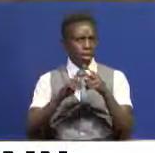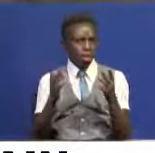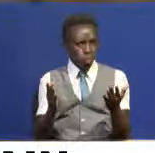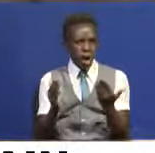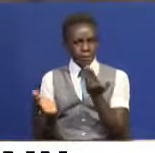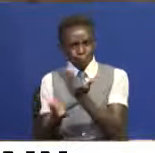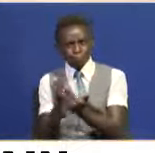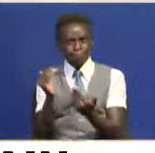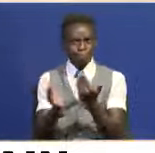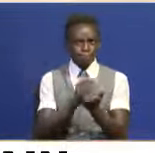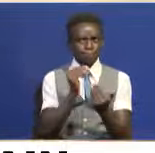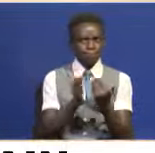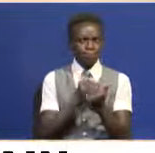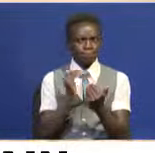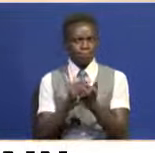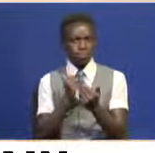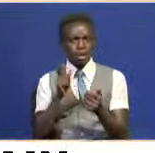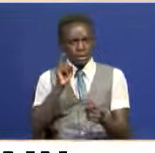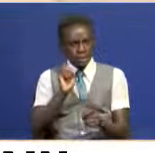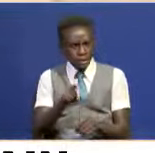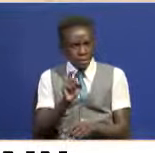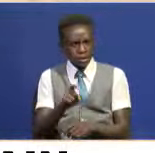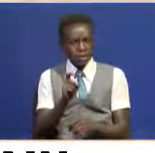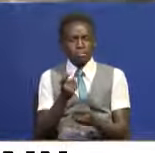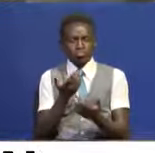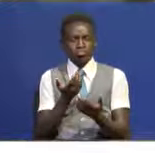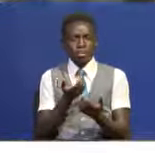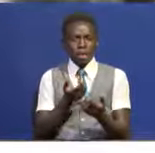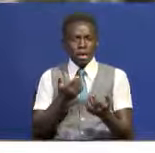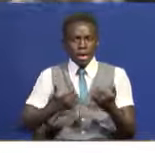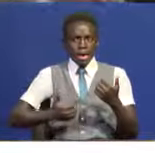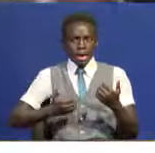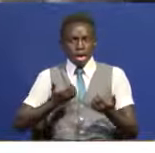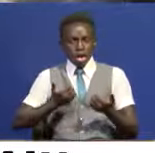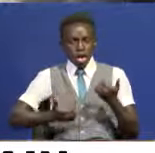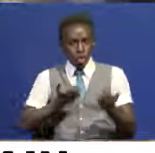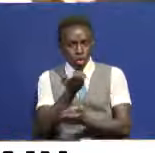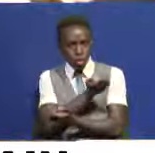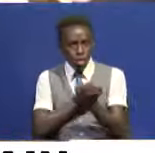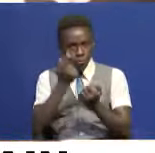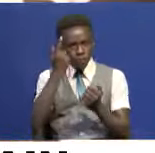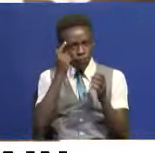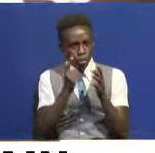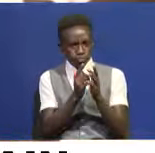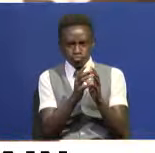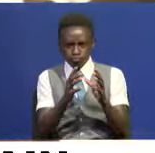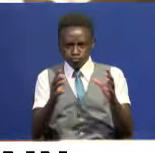economies of scale. Benson Ryoba reporting for Lunchtime News.